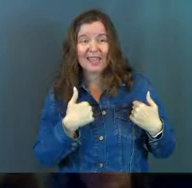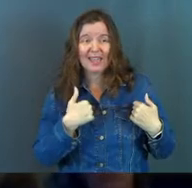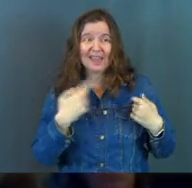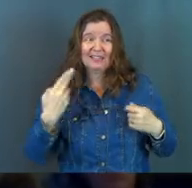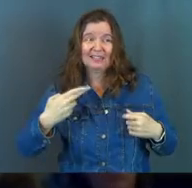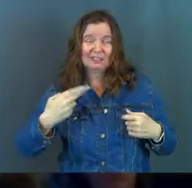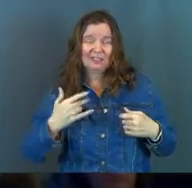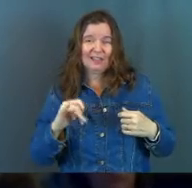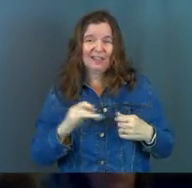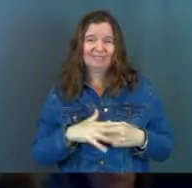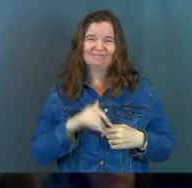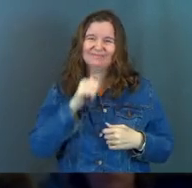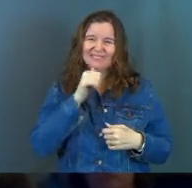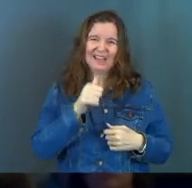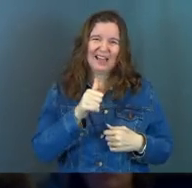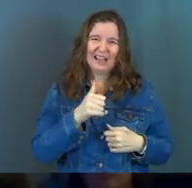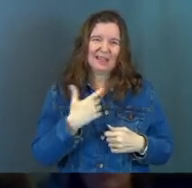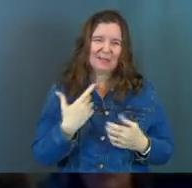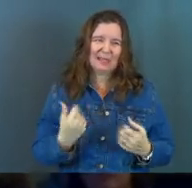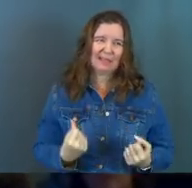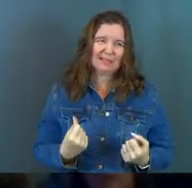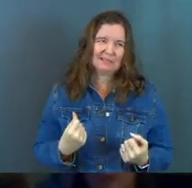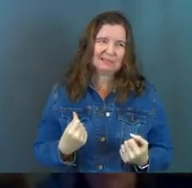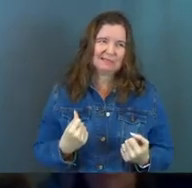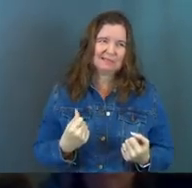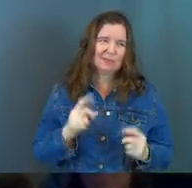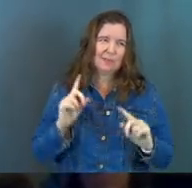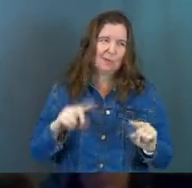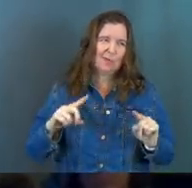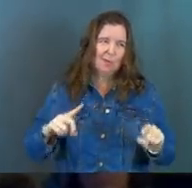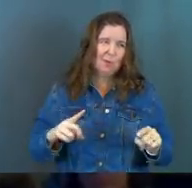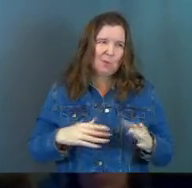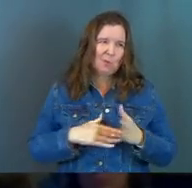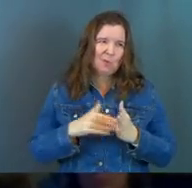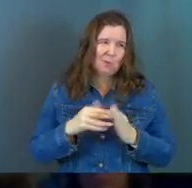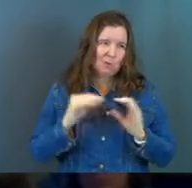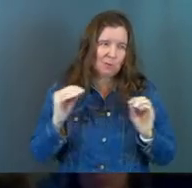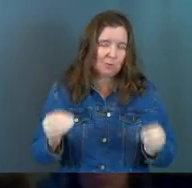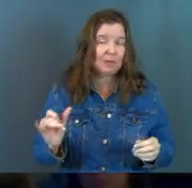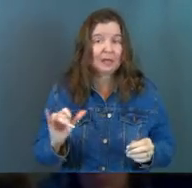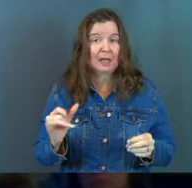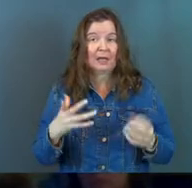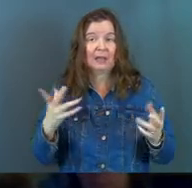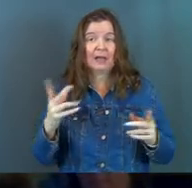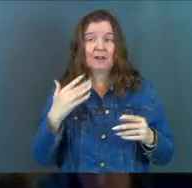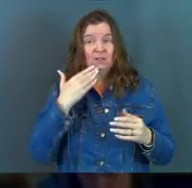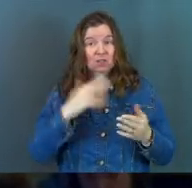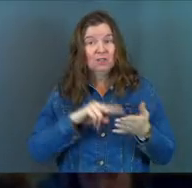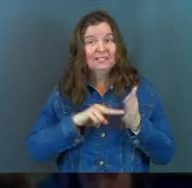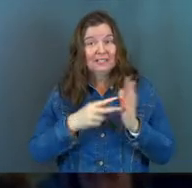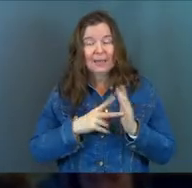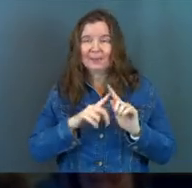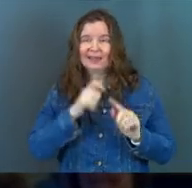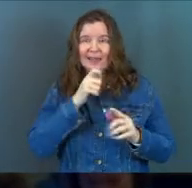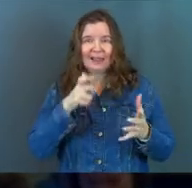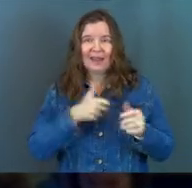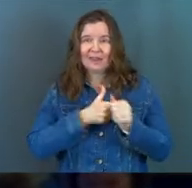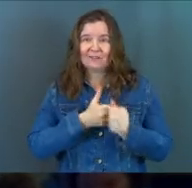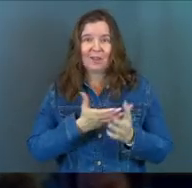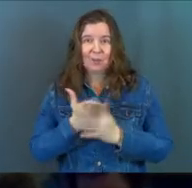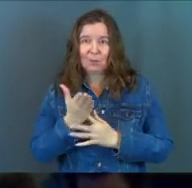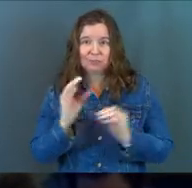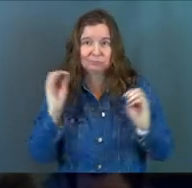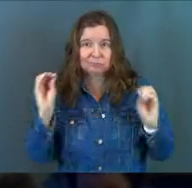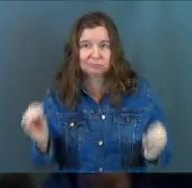had a history of, like, not being the healthiest when it came to going to the gym, Like a whole lot of good intentions, but not a lot of follow